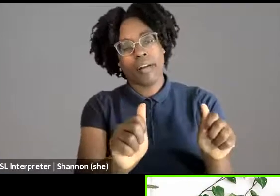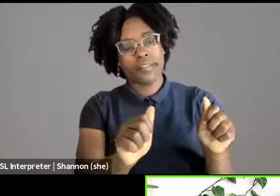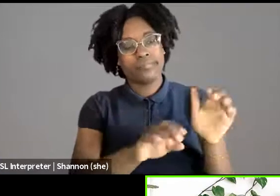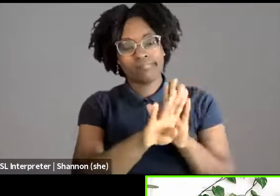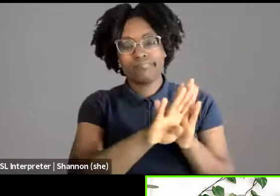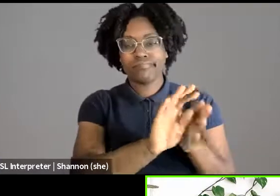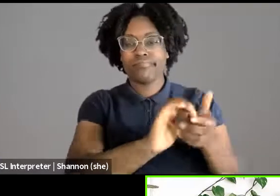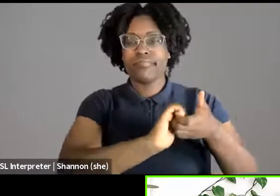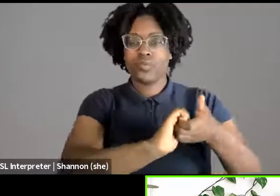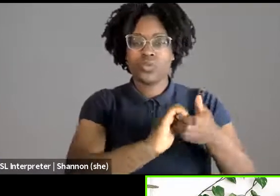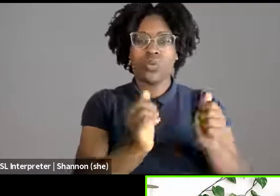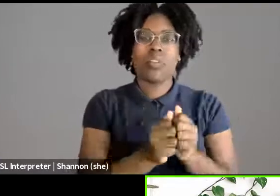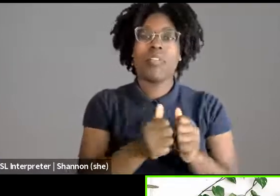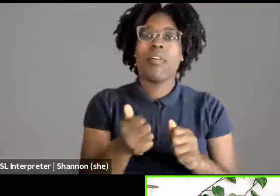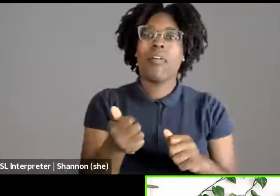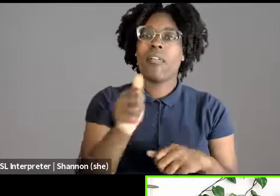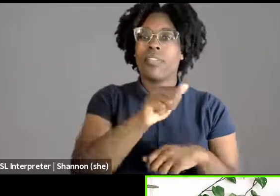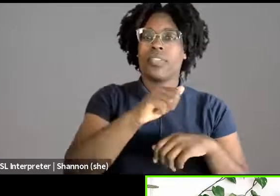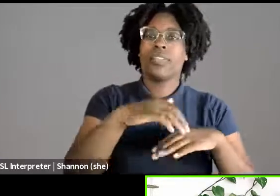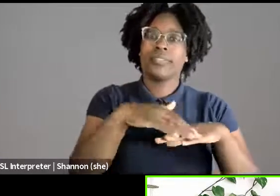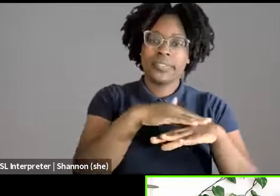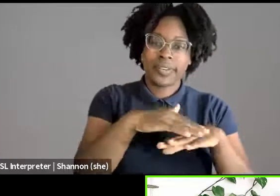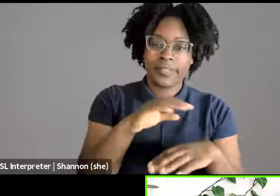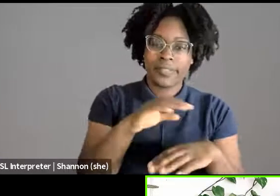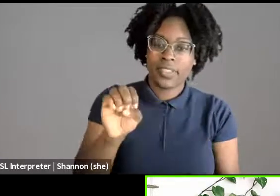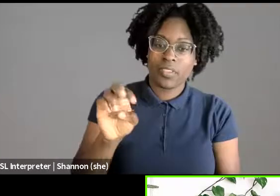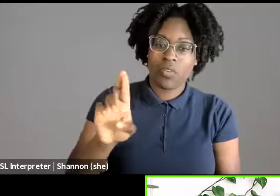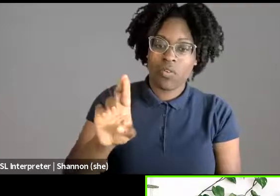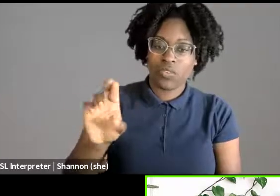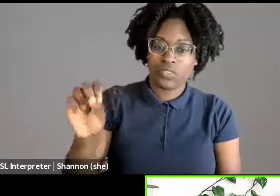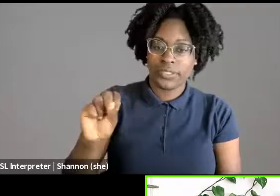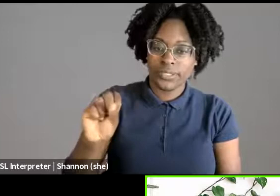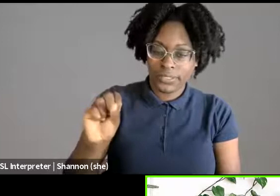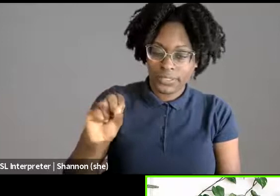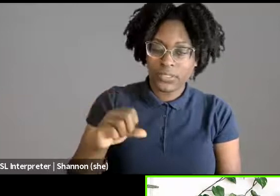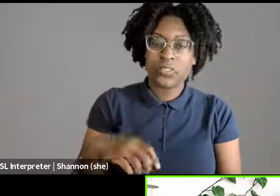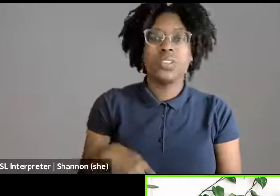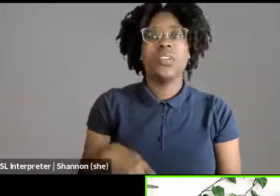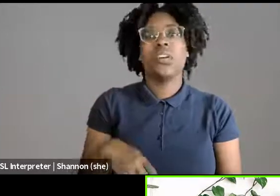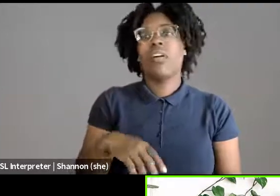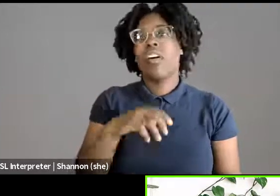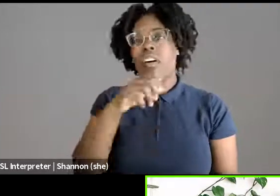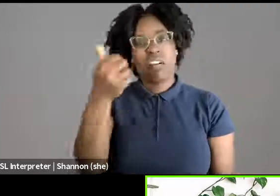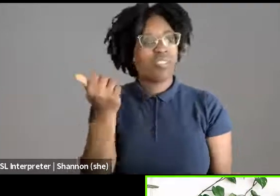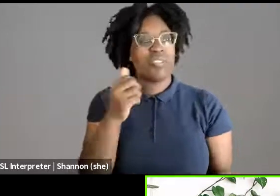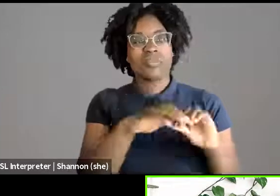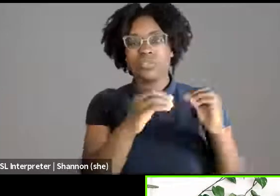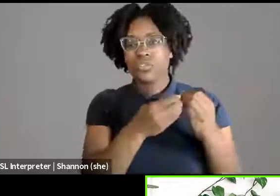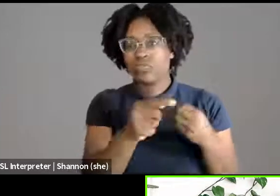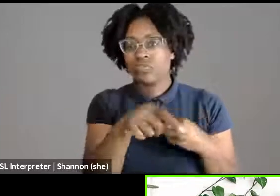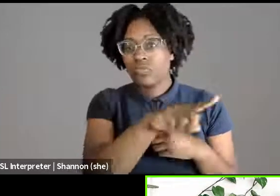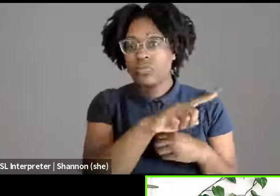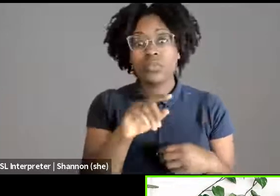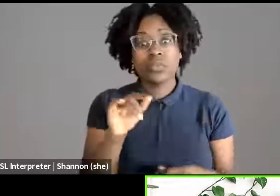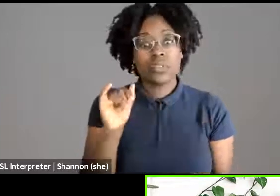ERGs, Native organizations that you're connected to. So if you have any connections out